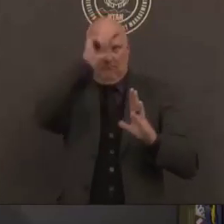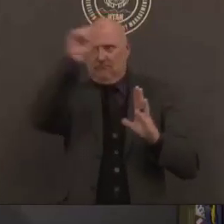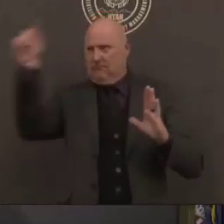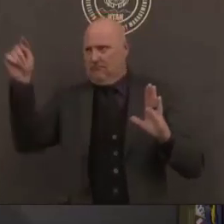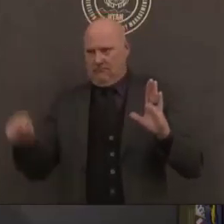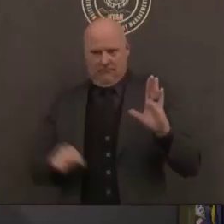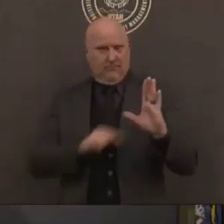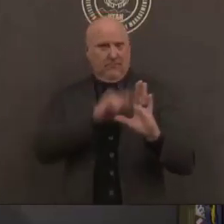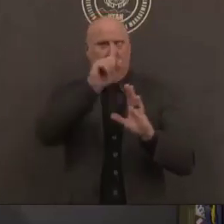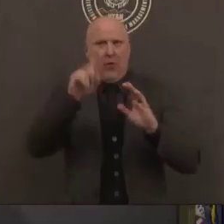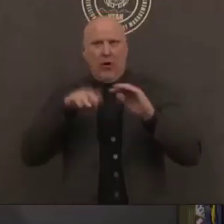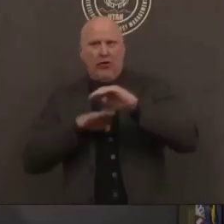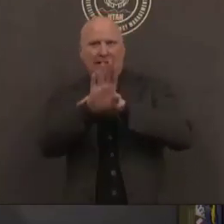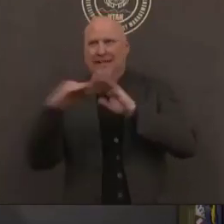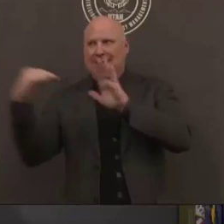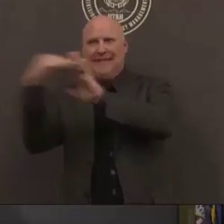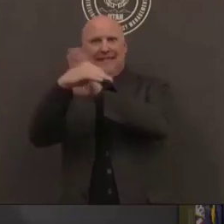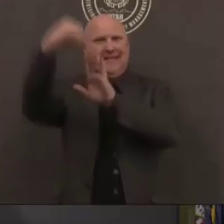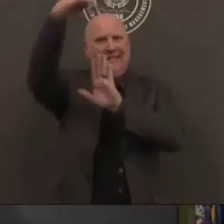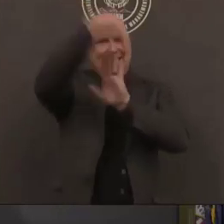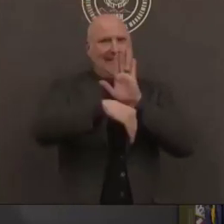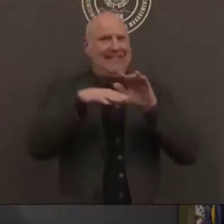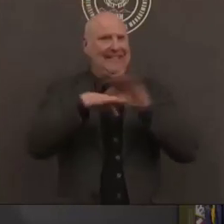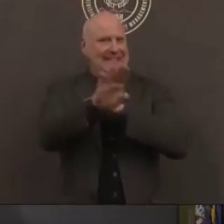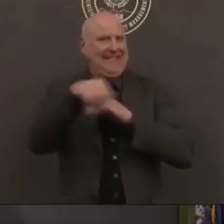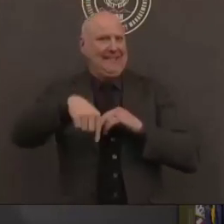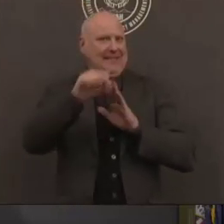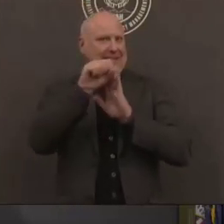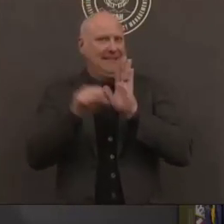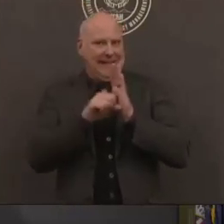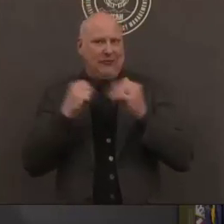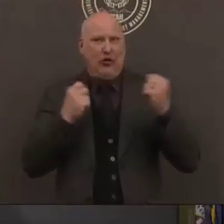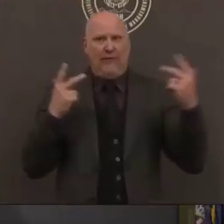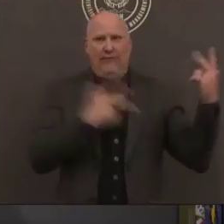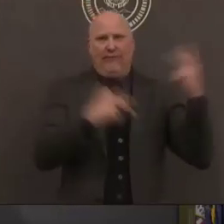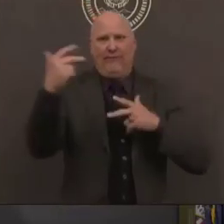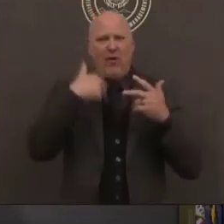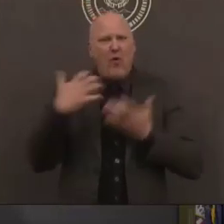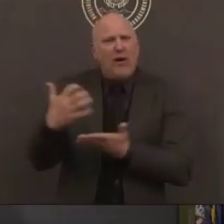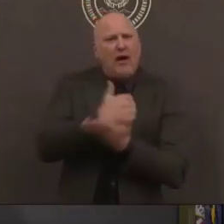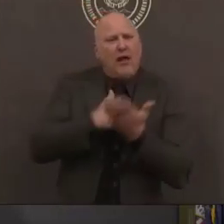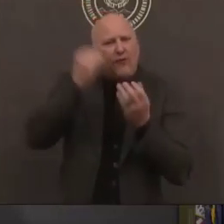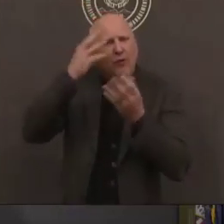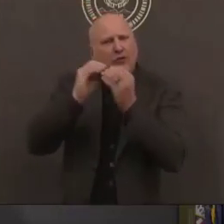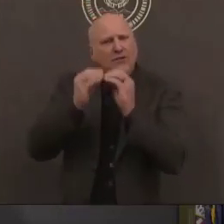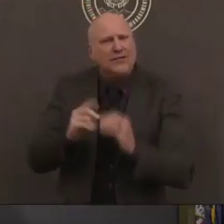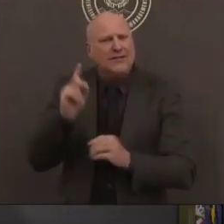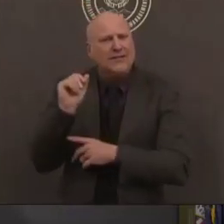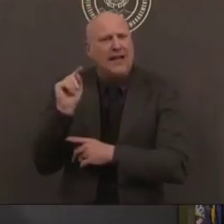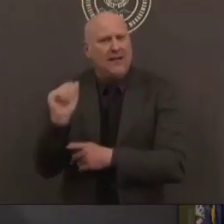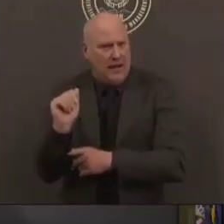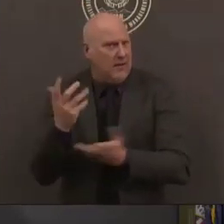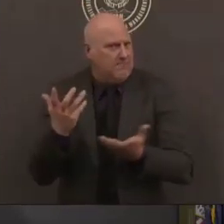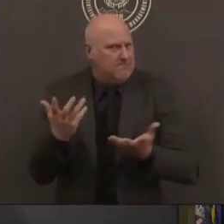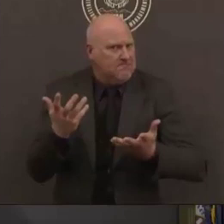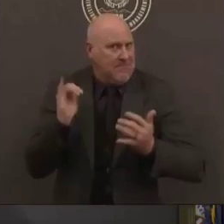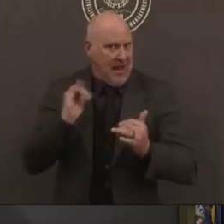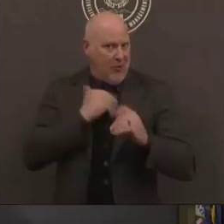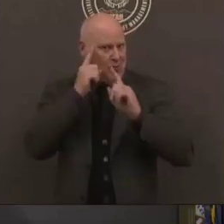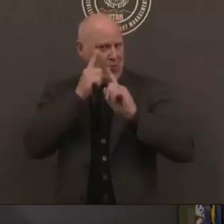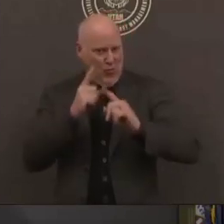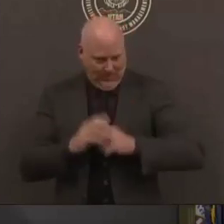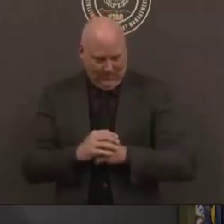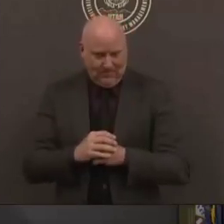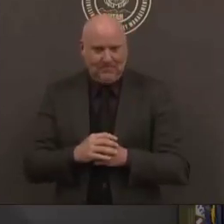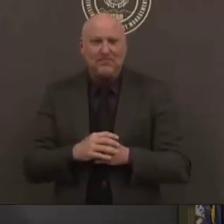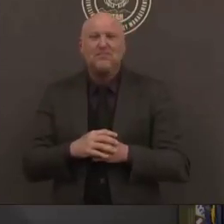point of this was to alert motorists coming into the state, to give them an opportunity to fill out a form that would allow them to